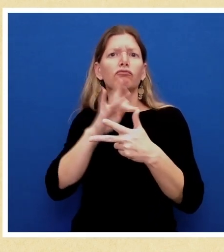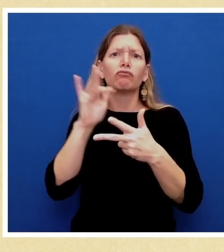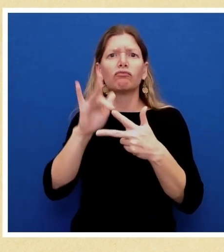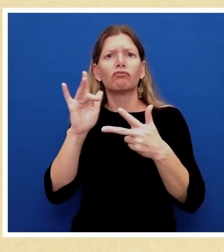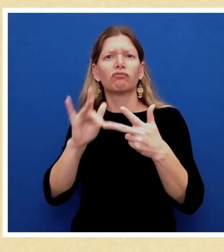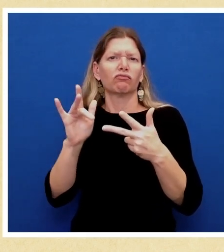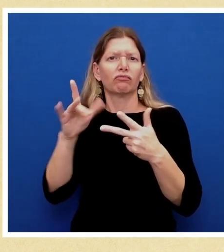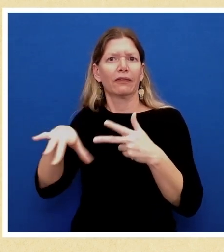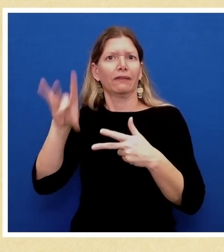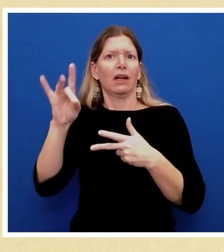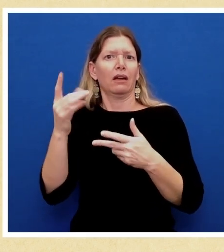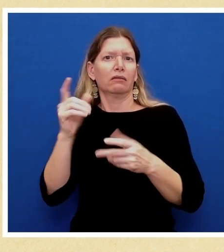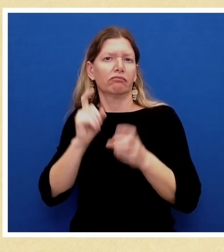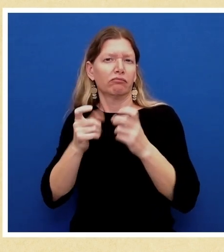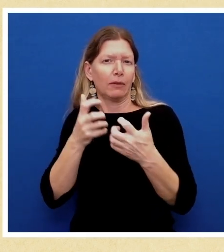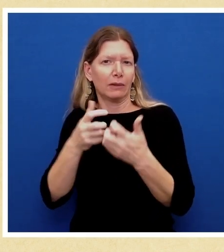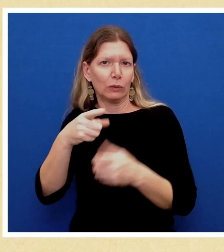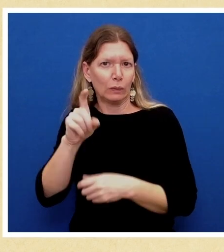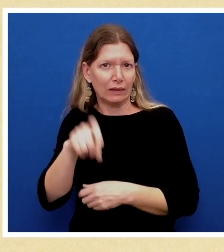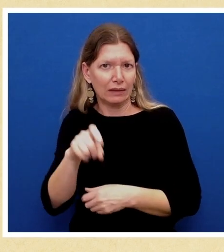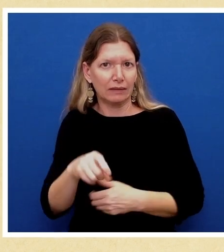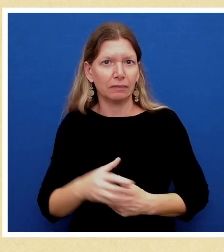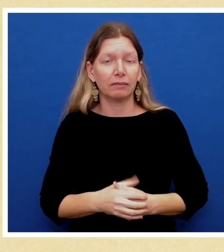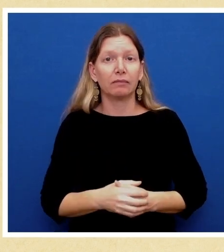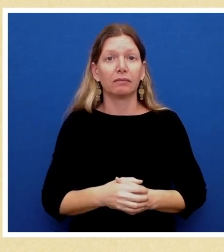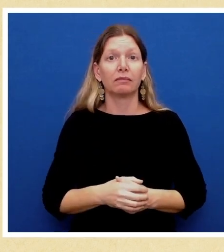or ACDHH.